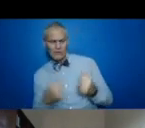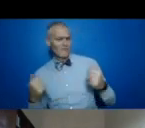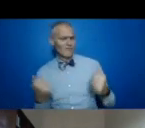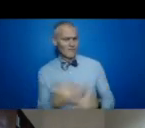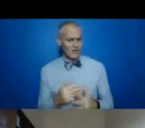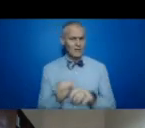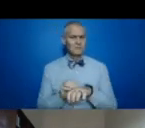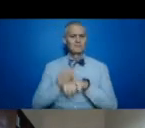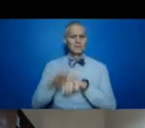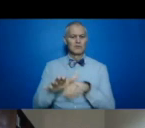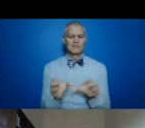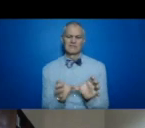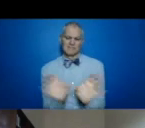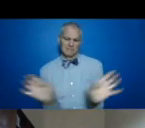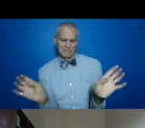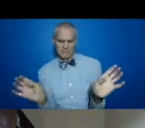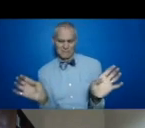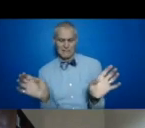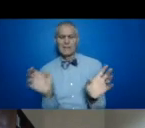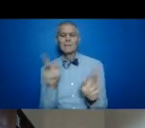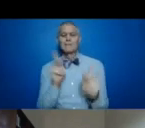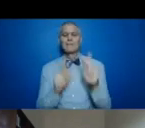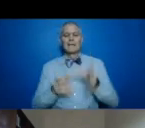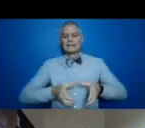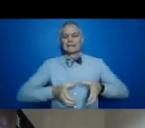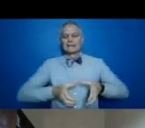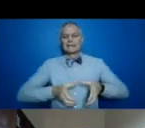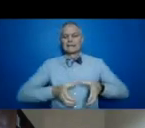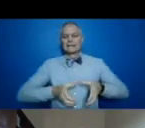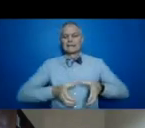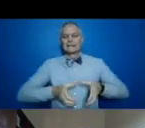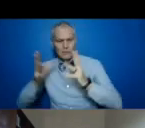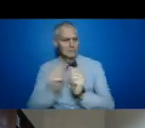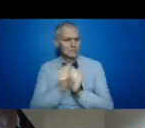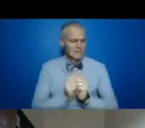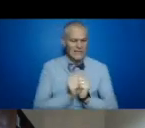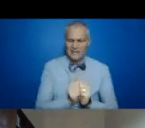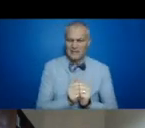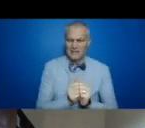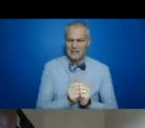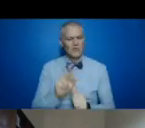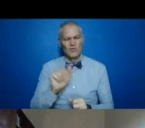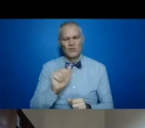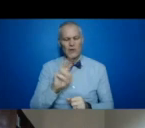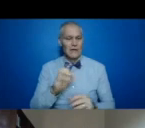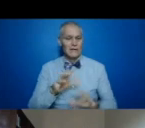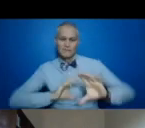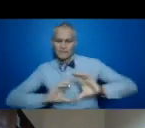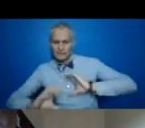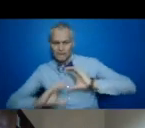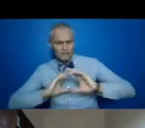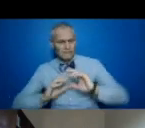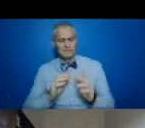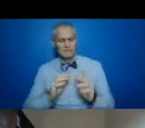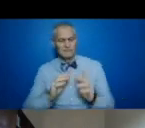produce separation. People work in silos. People rarely work together. There's ineffective communication. As a